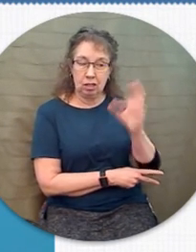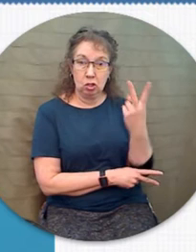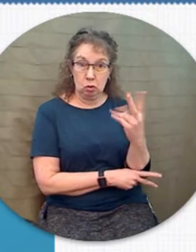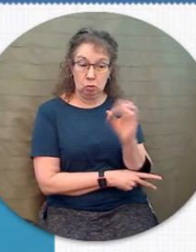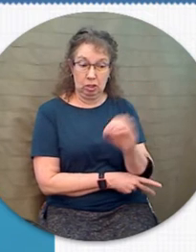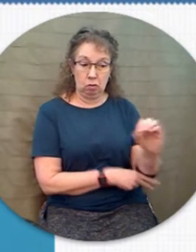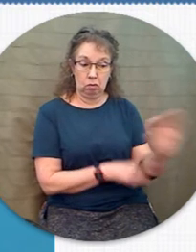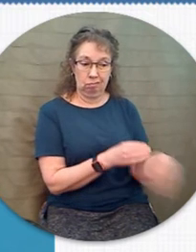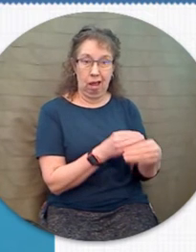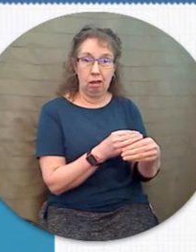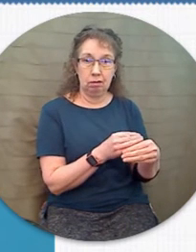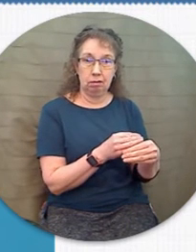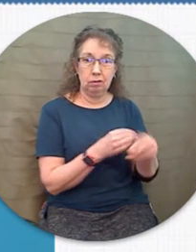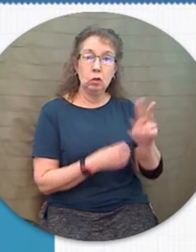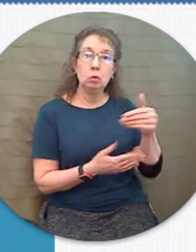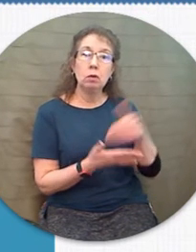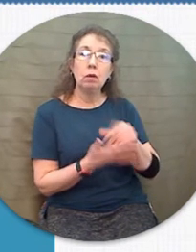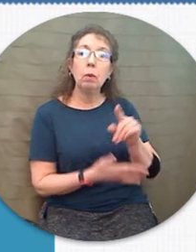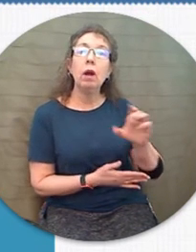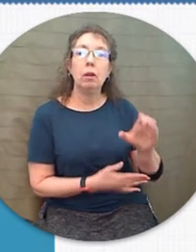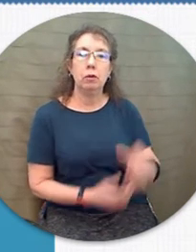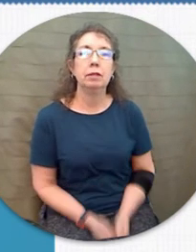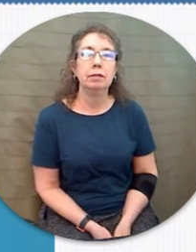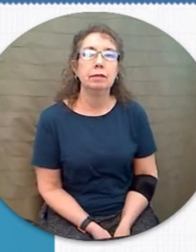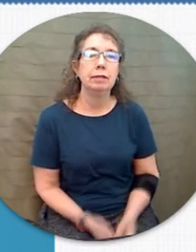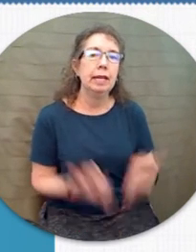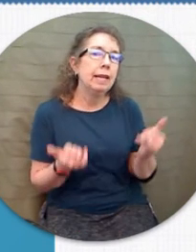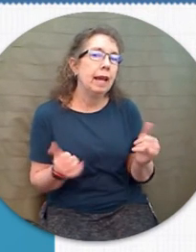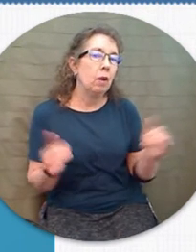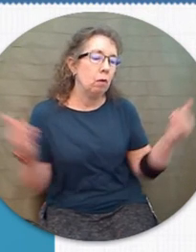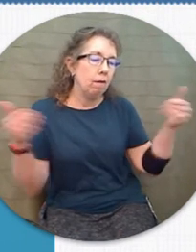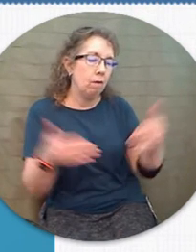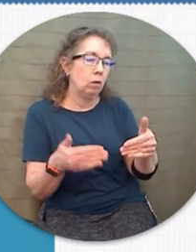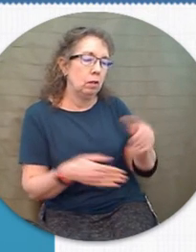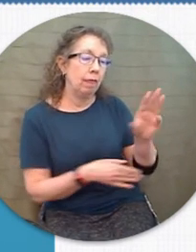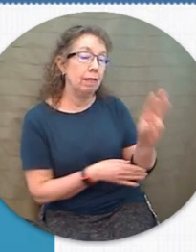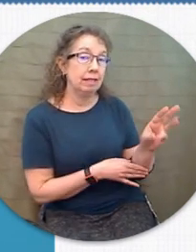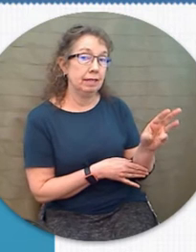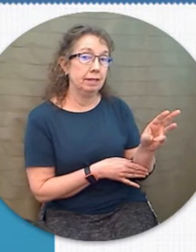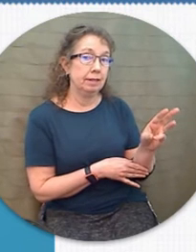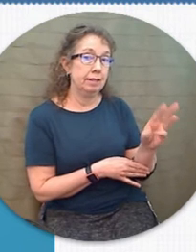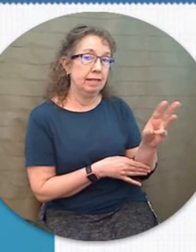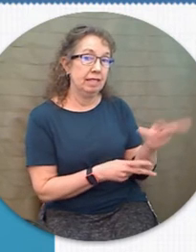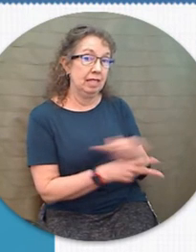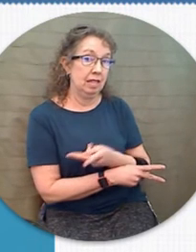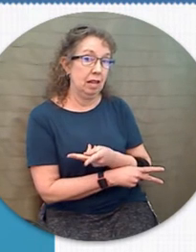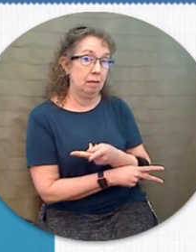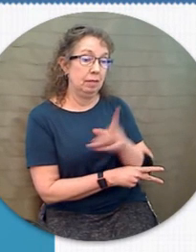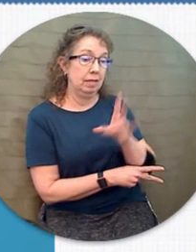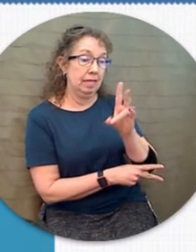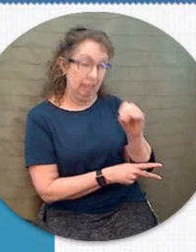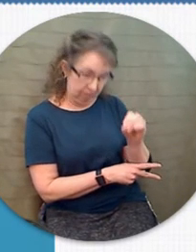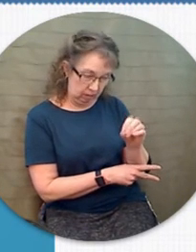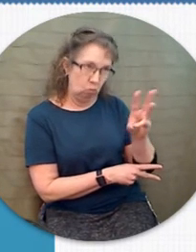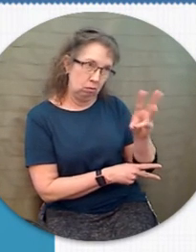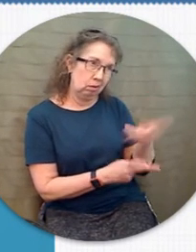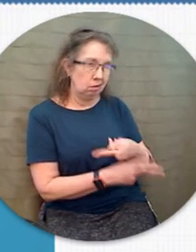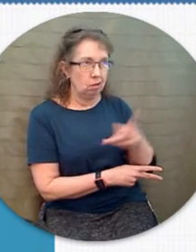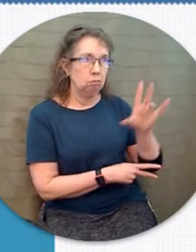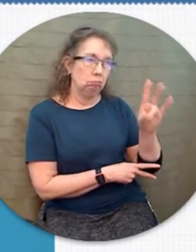it. So that'd be 2,100. Now I just need to do the 6. 6 times 70. 6 times 7